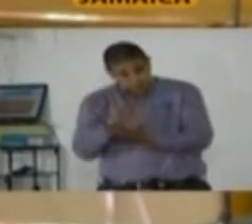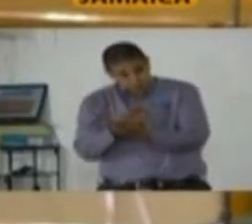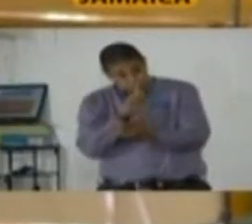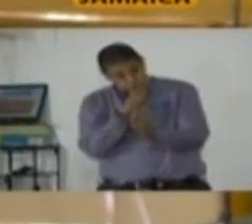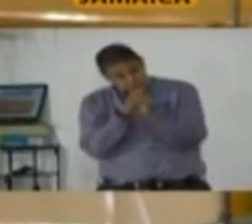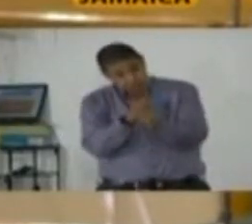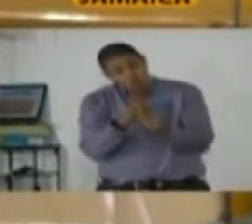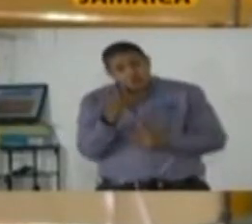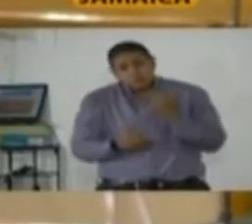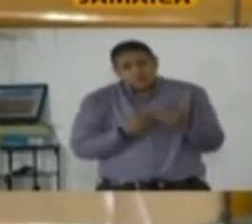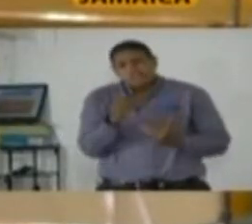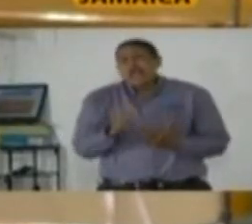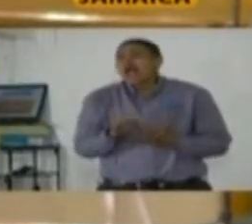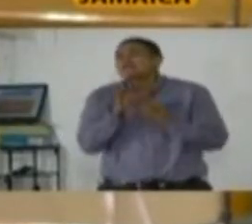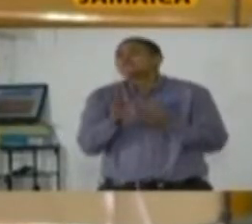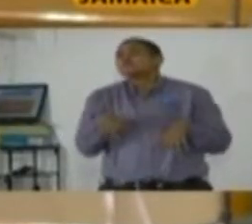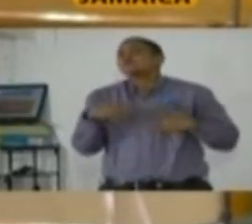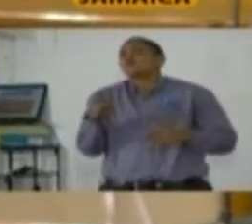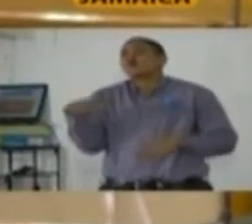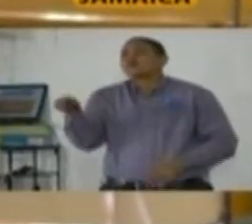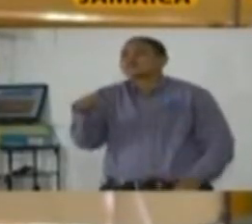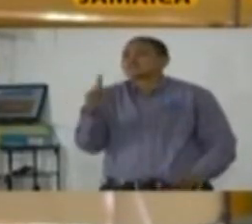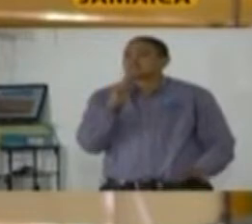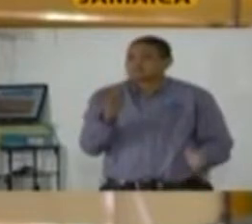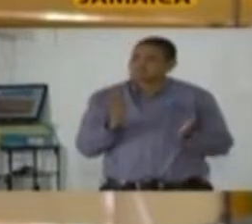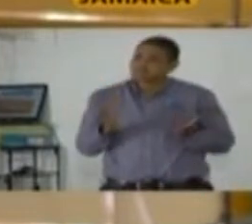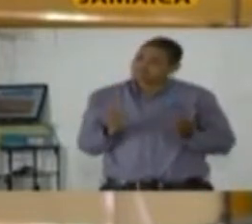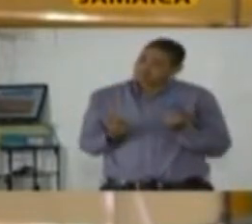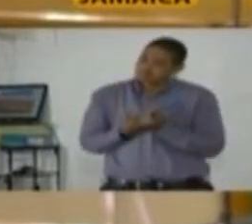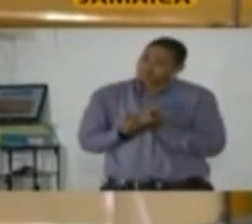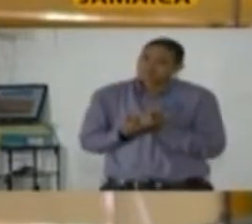procedures, especially as they relate to searches.